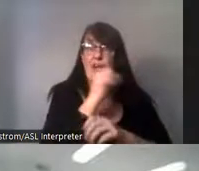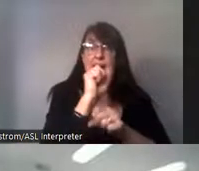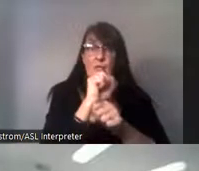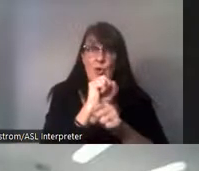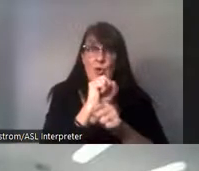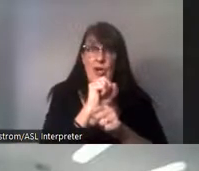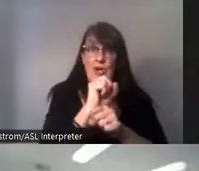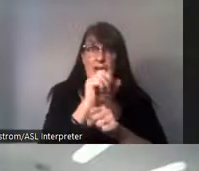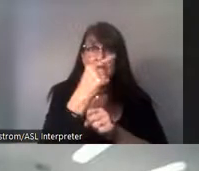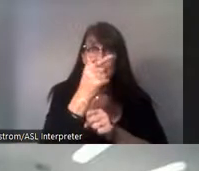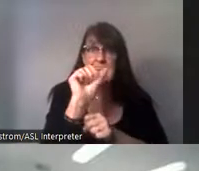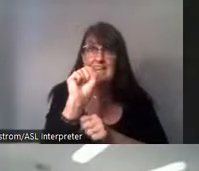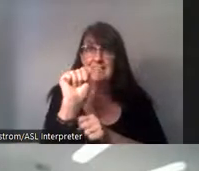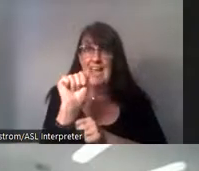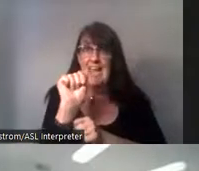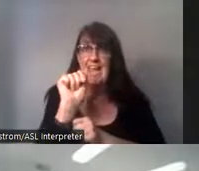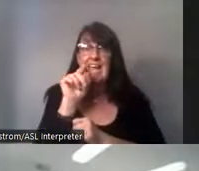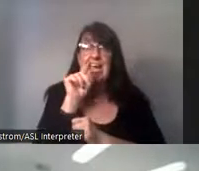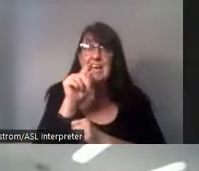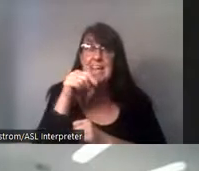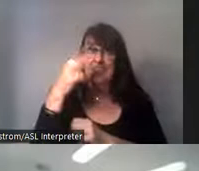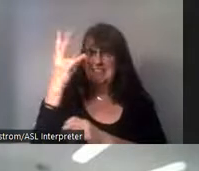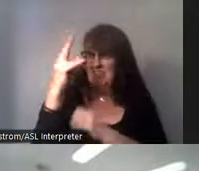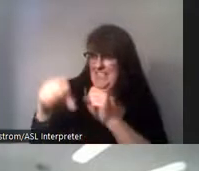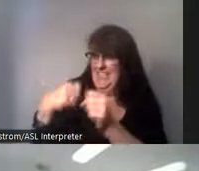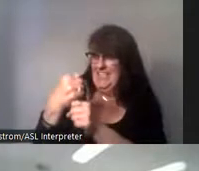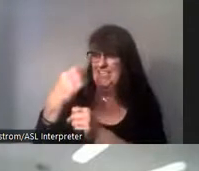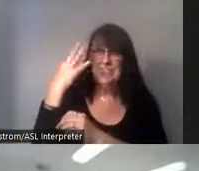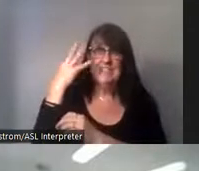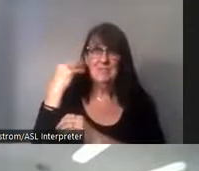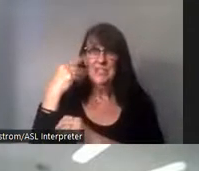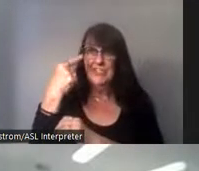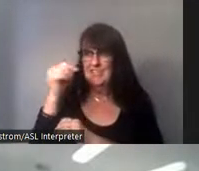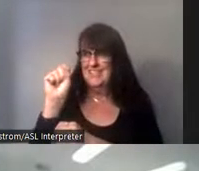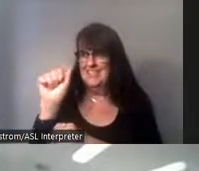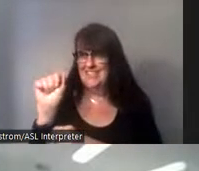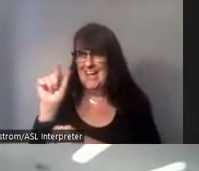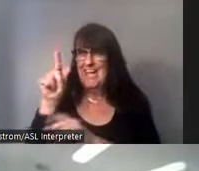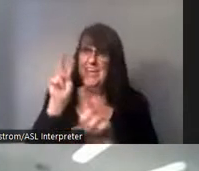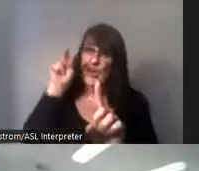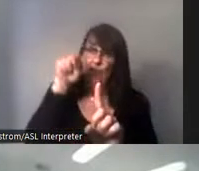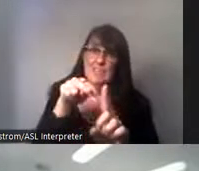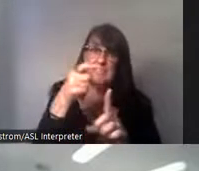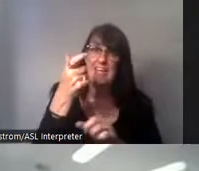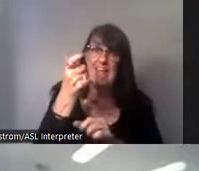GSA. He's had over 17 years of experience at GSA. He oversees acquisition policy, including